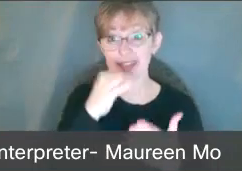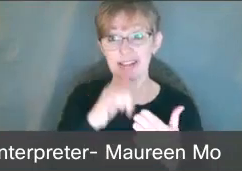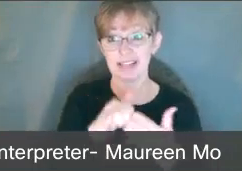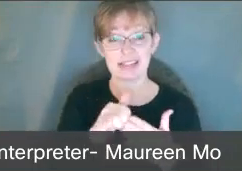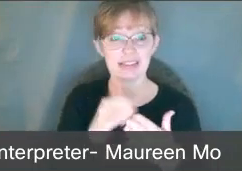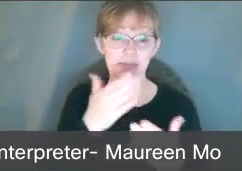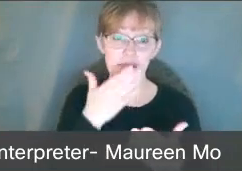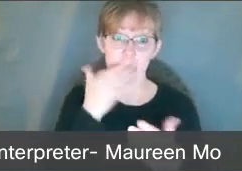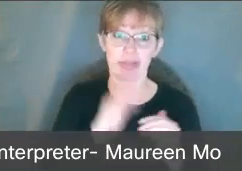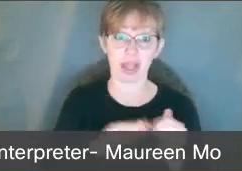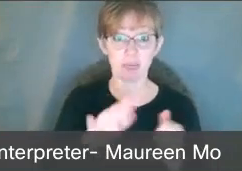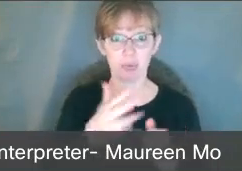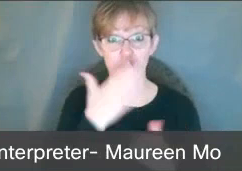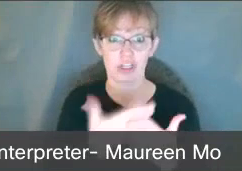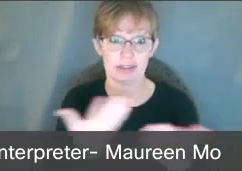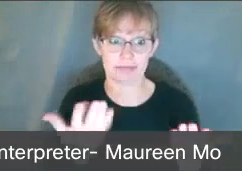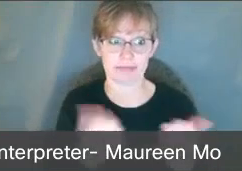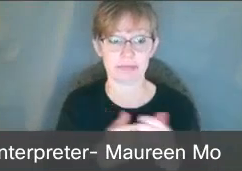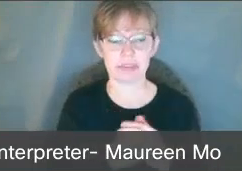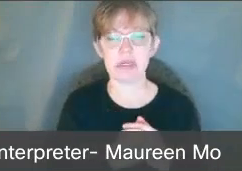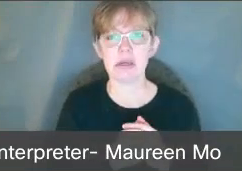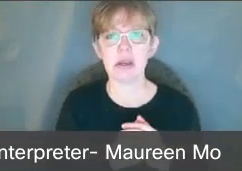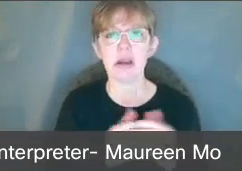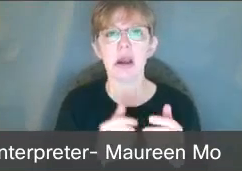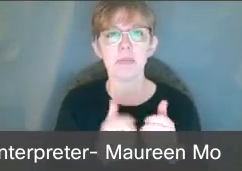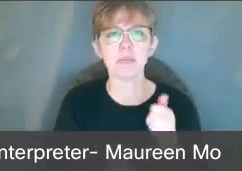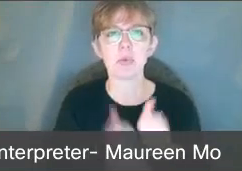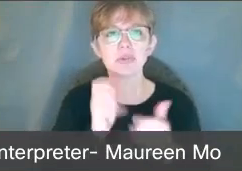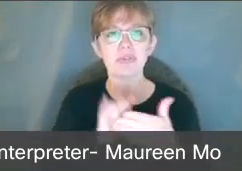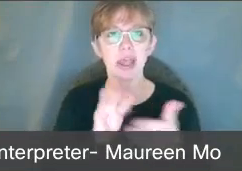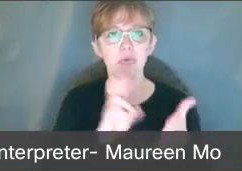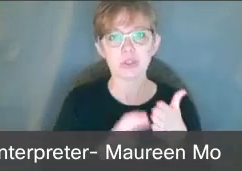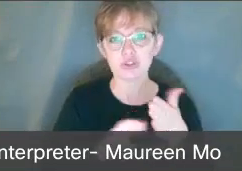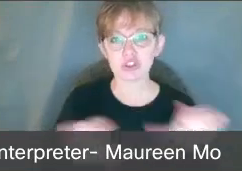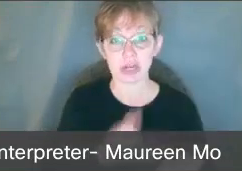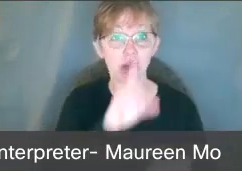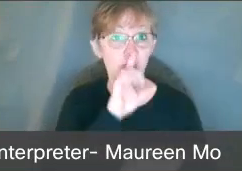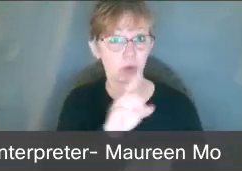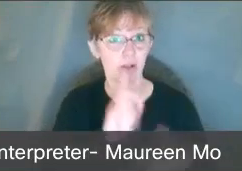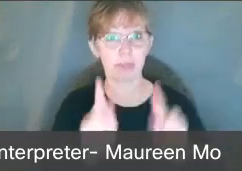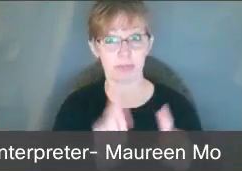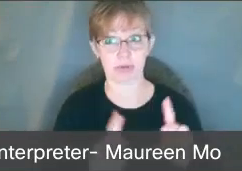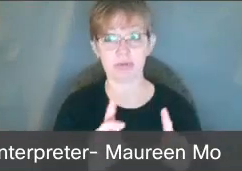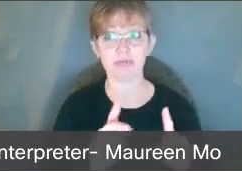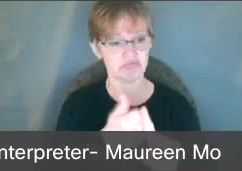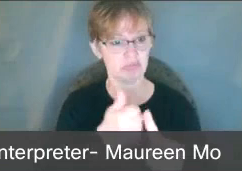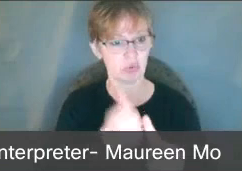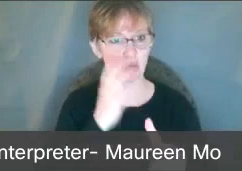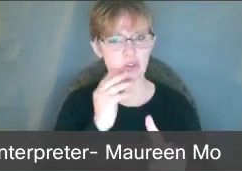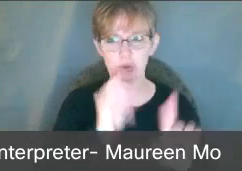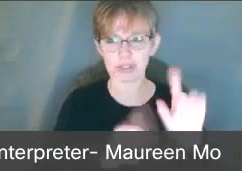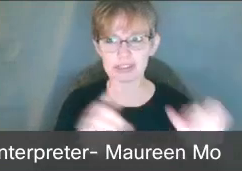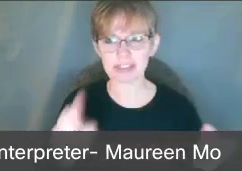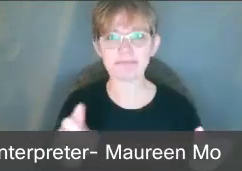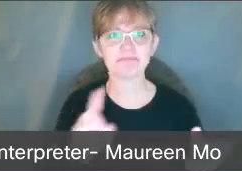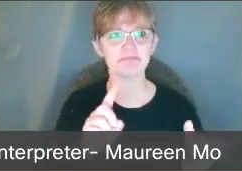pretty good. So most of this research is done on real people, right, that are going through various systems and are